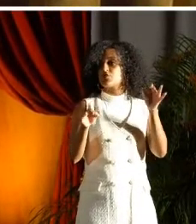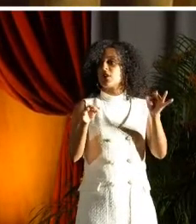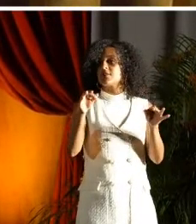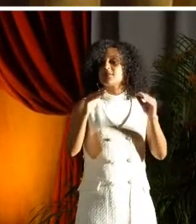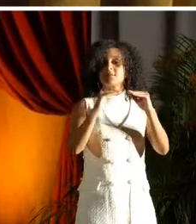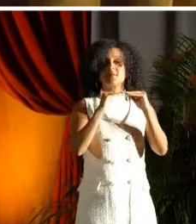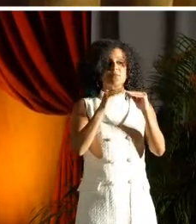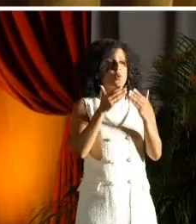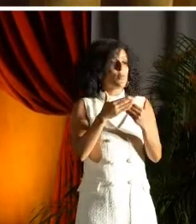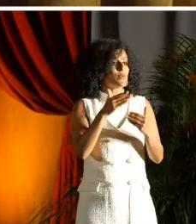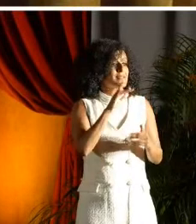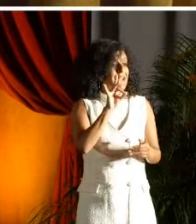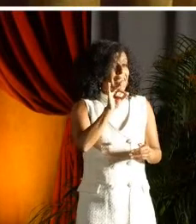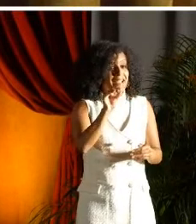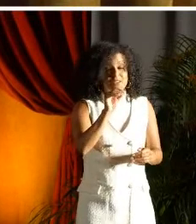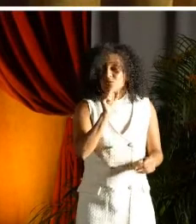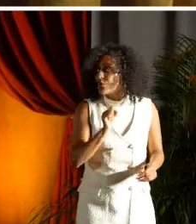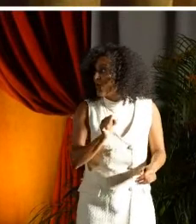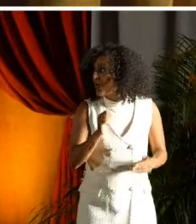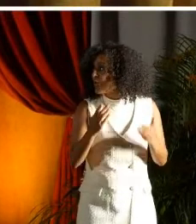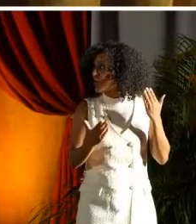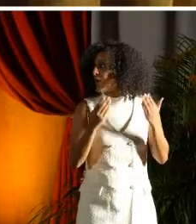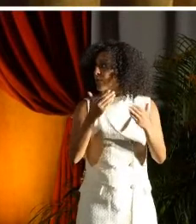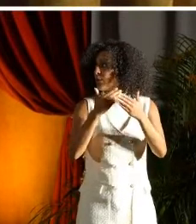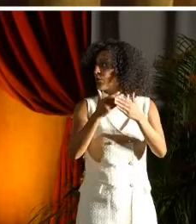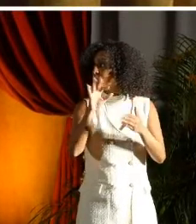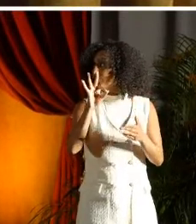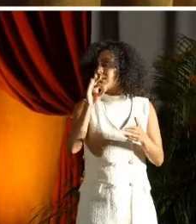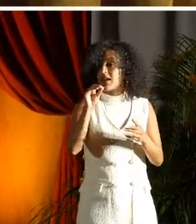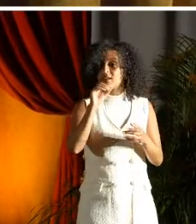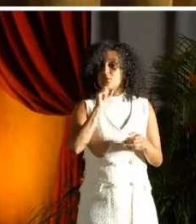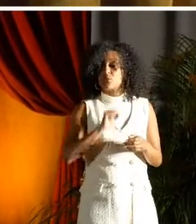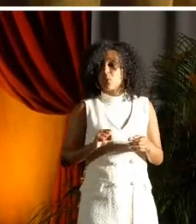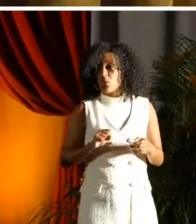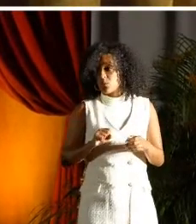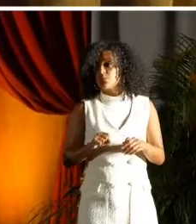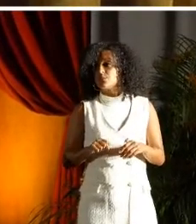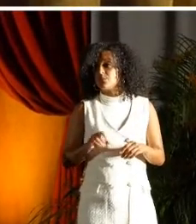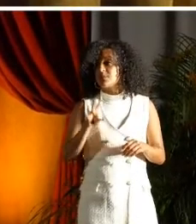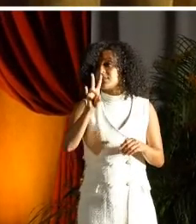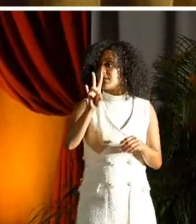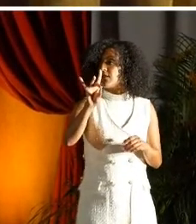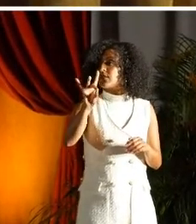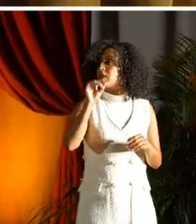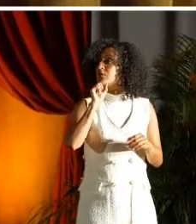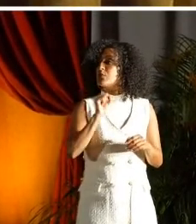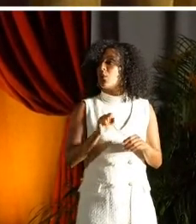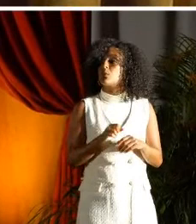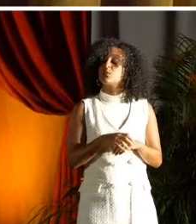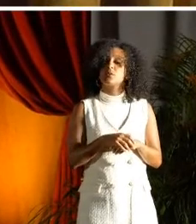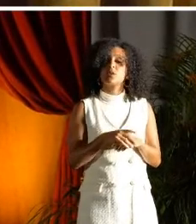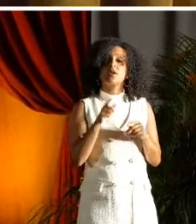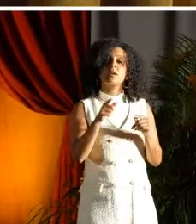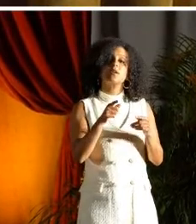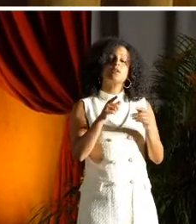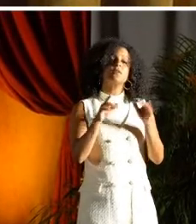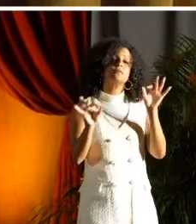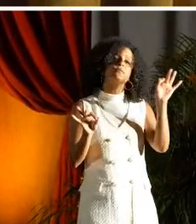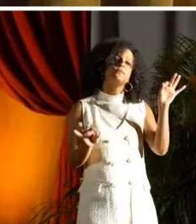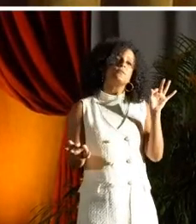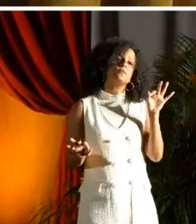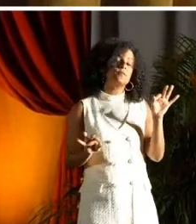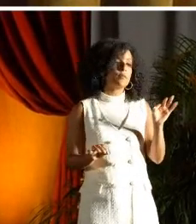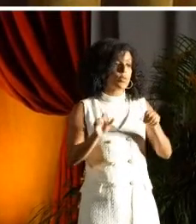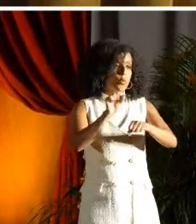80 years old, you would say, 80, close, probably closer to 90 than he is, 78. And he talked about